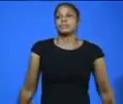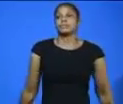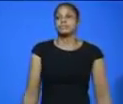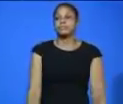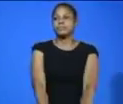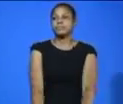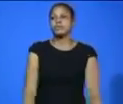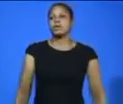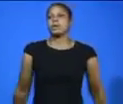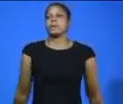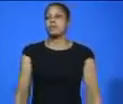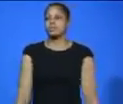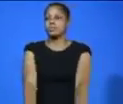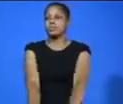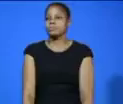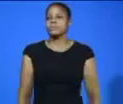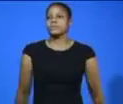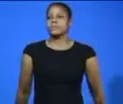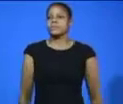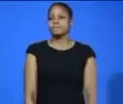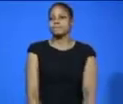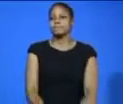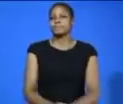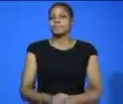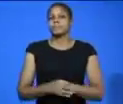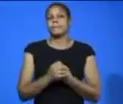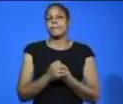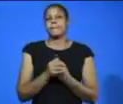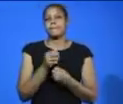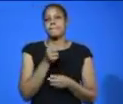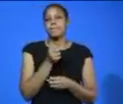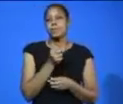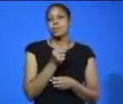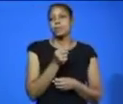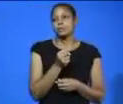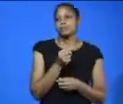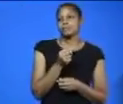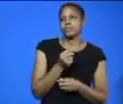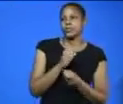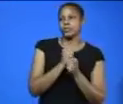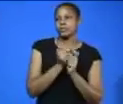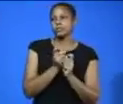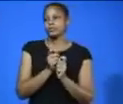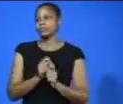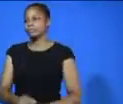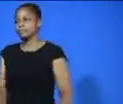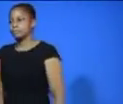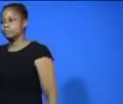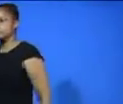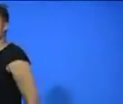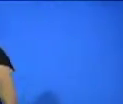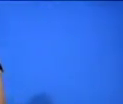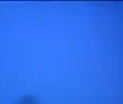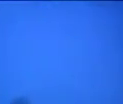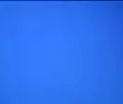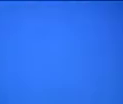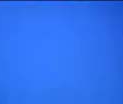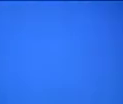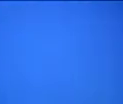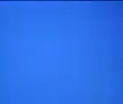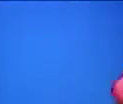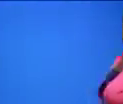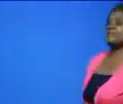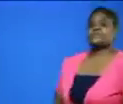John the Baptist, in order to perform his function,